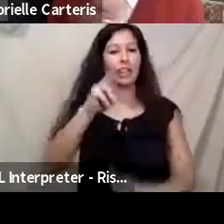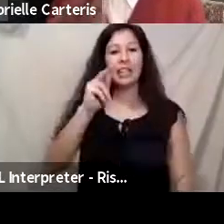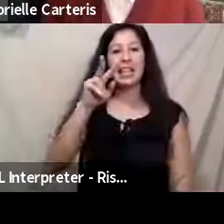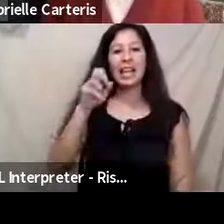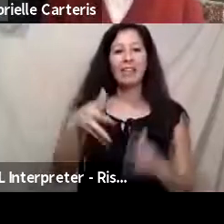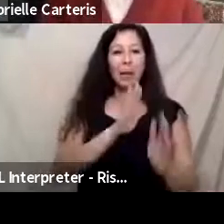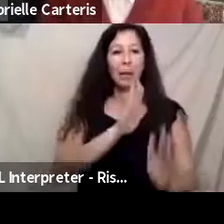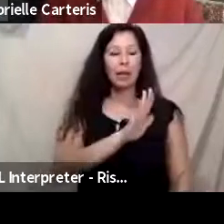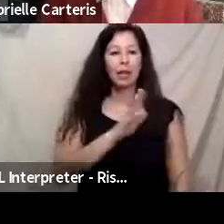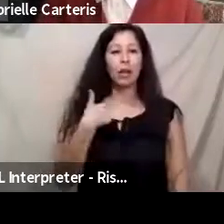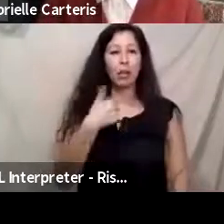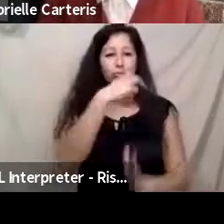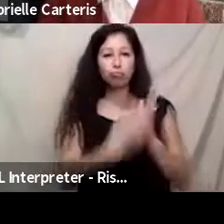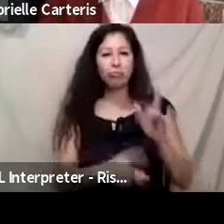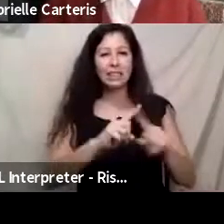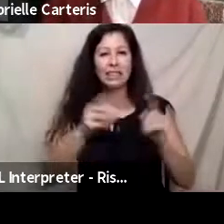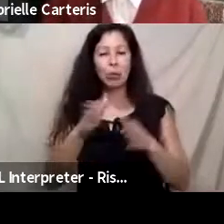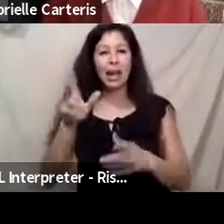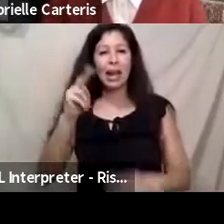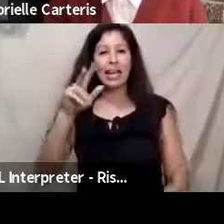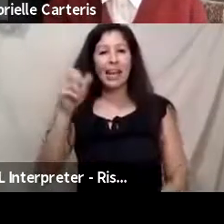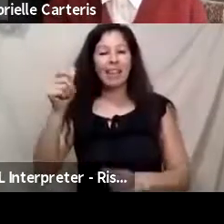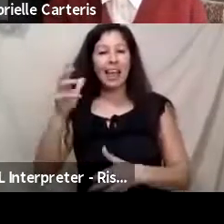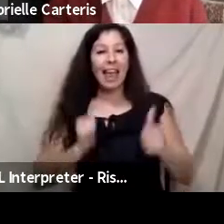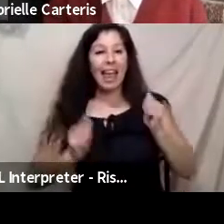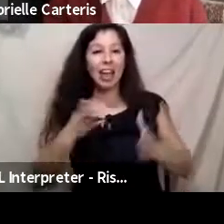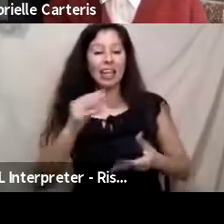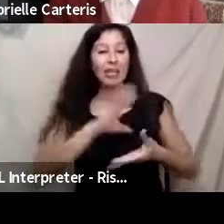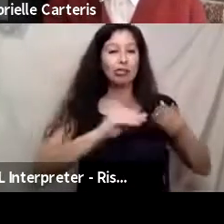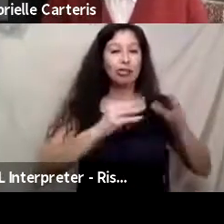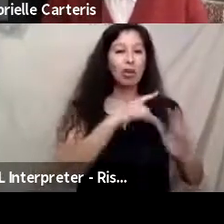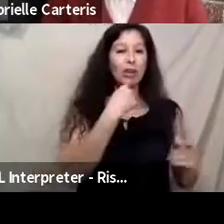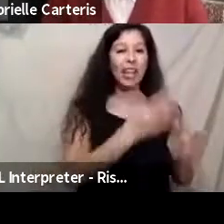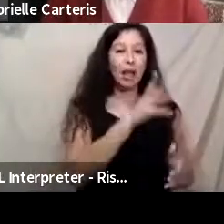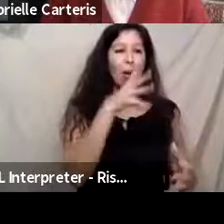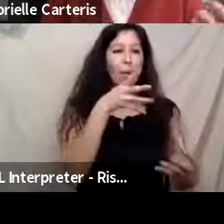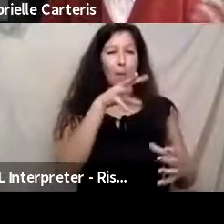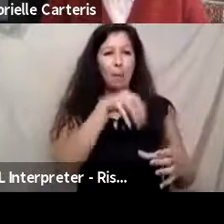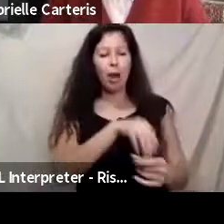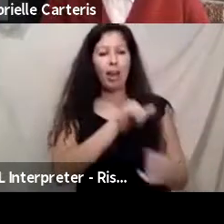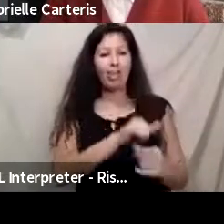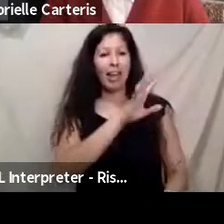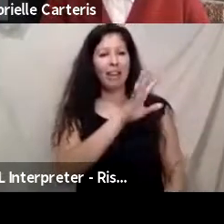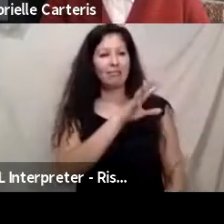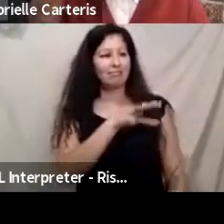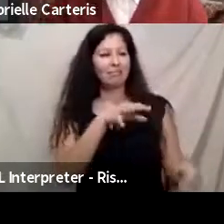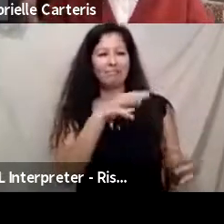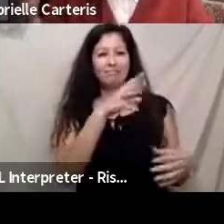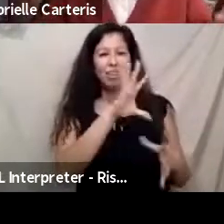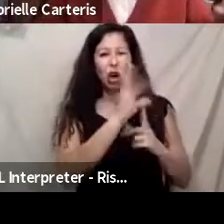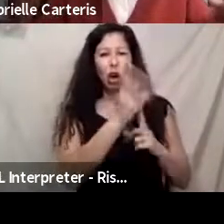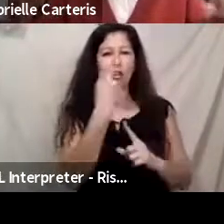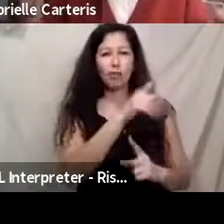We're going to delve into some of the ways that Native actors and storytellers have been part of the fabric of the American scene since its inception, and